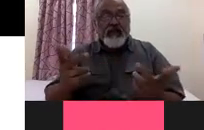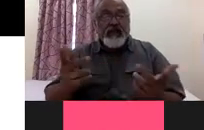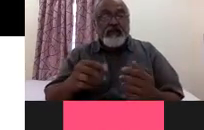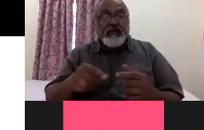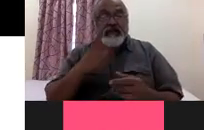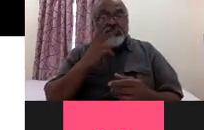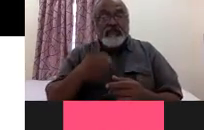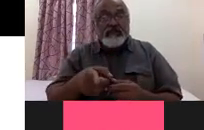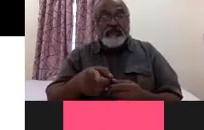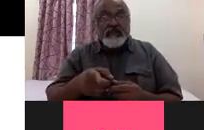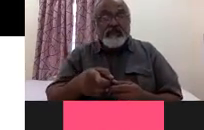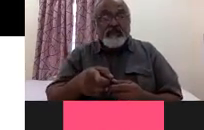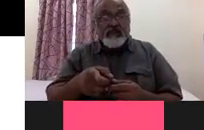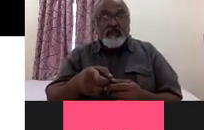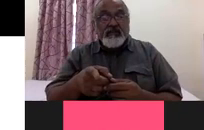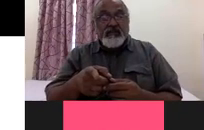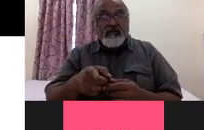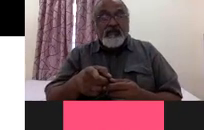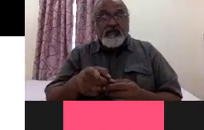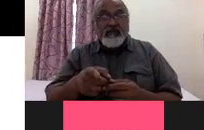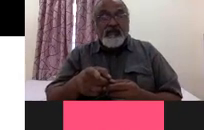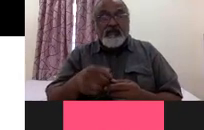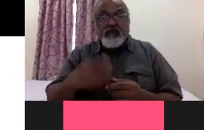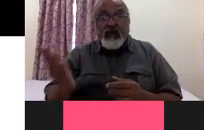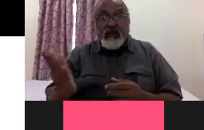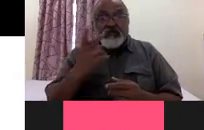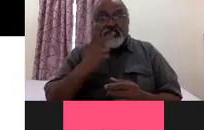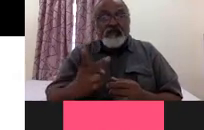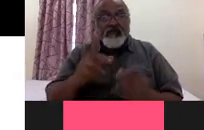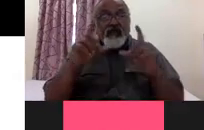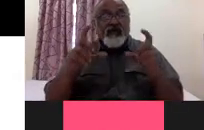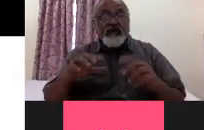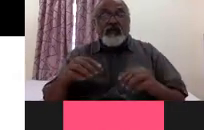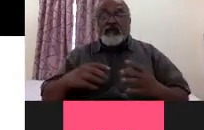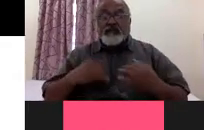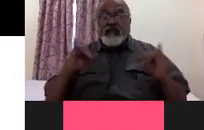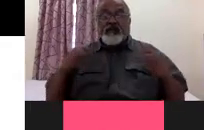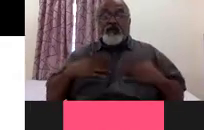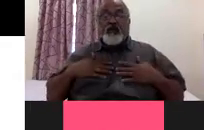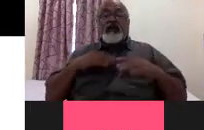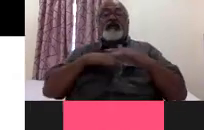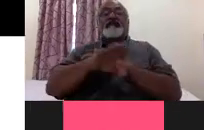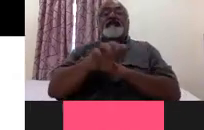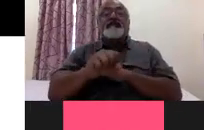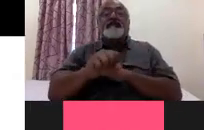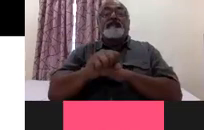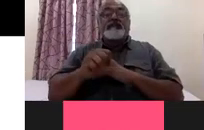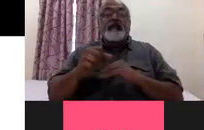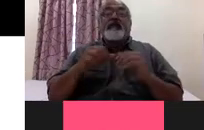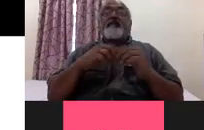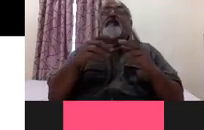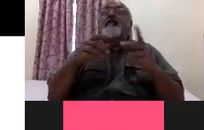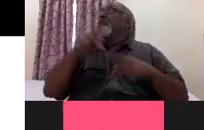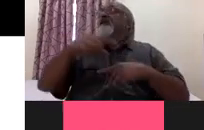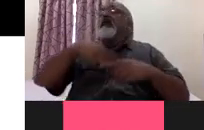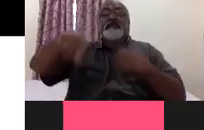show in the image here, and on the right side, will get independent access into the public transportation. So like